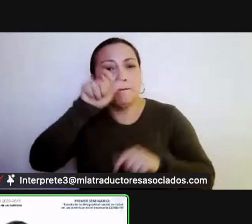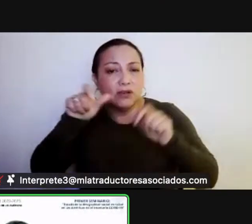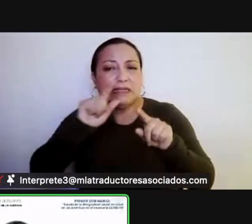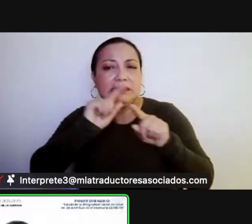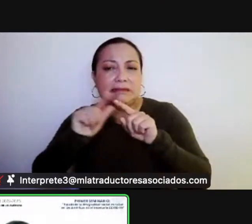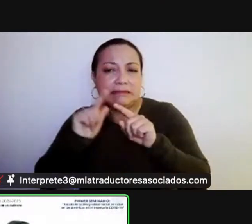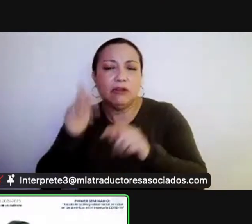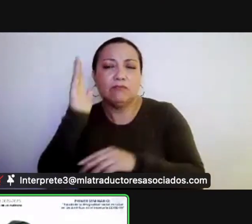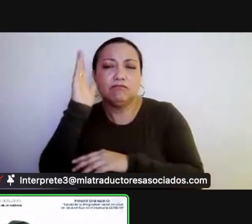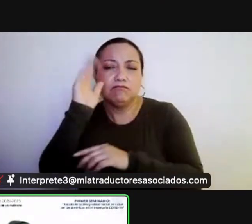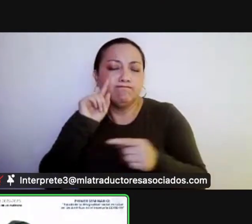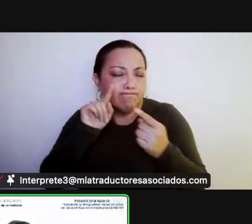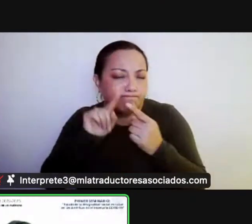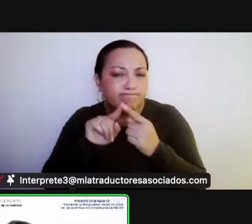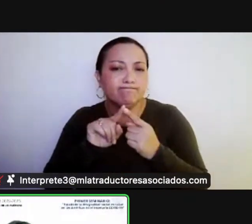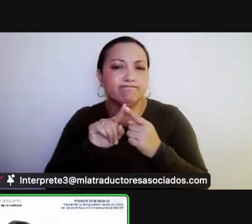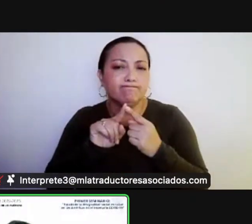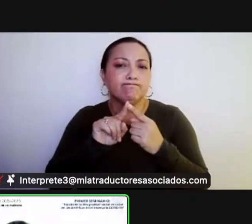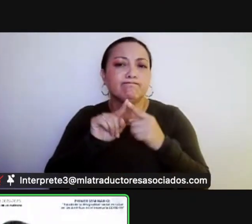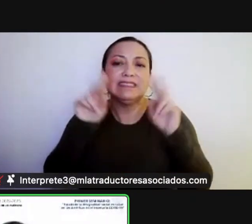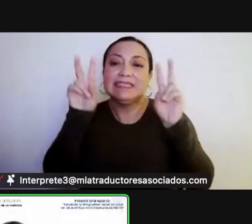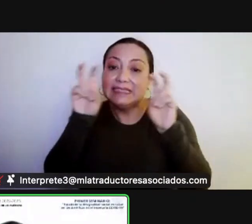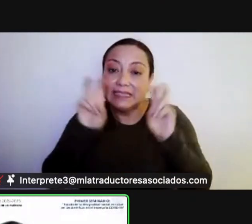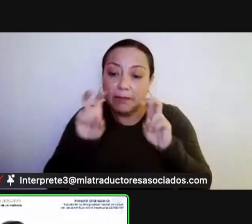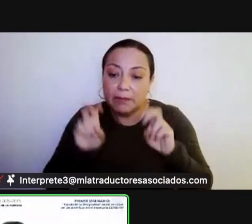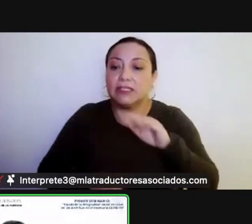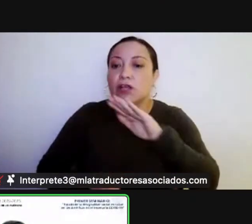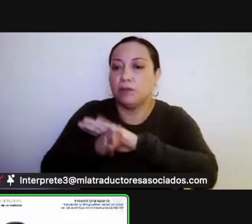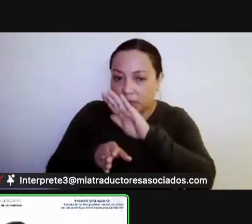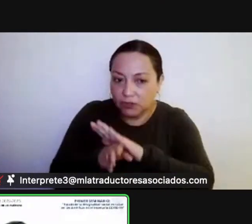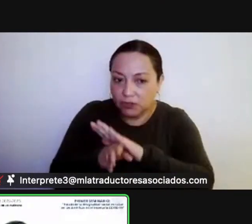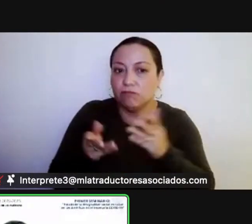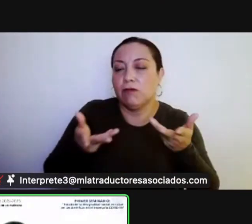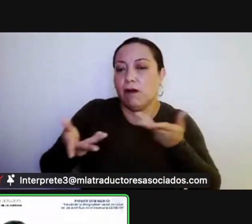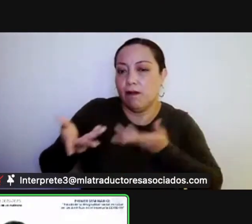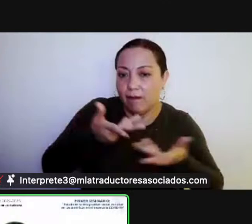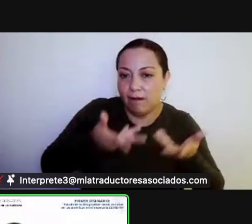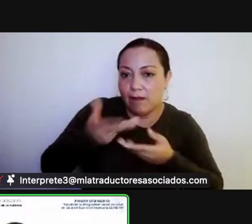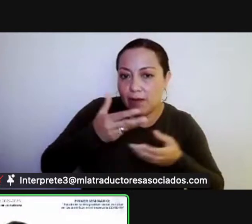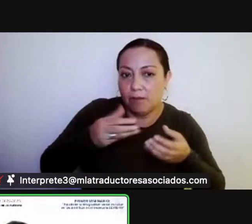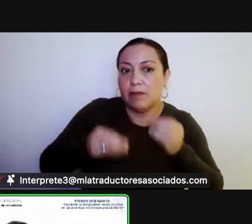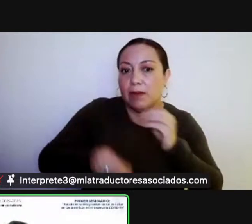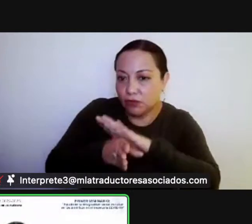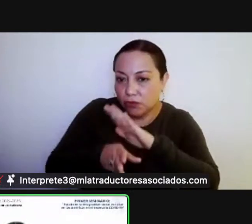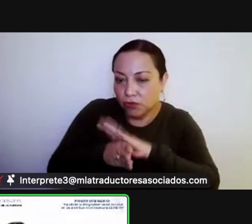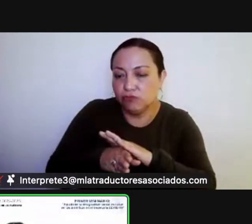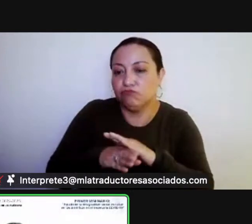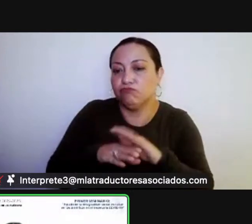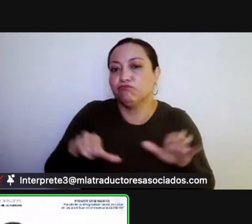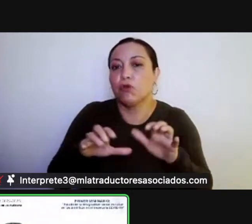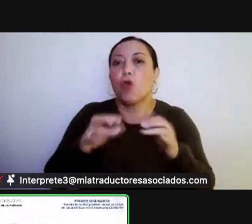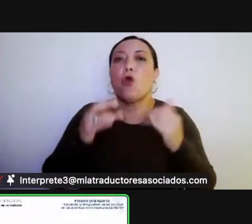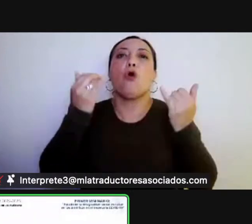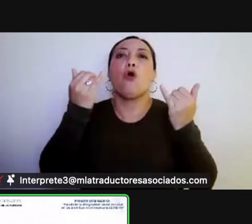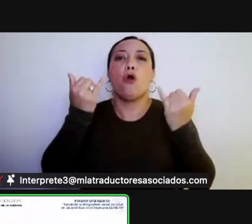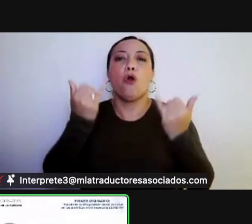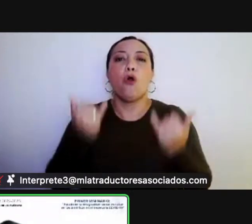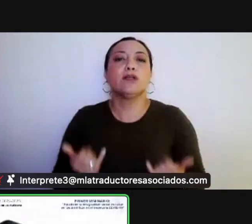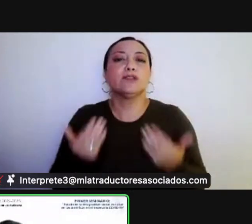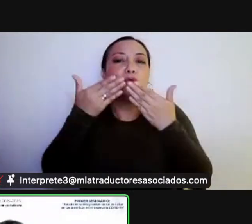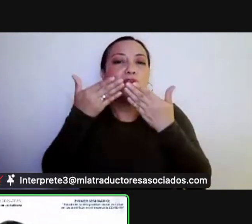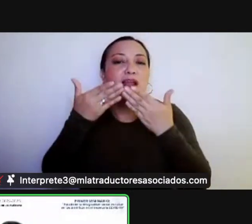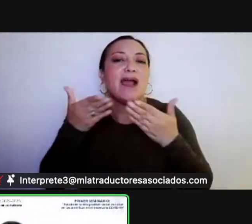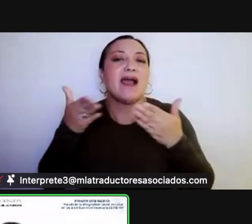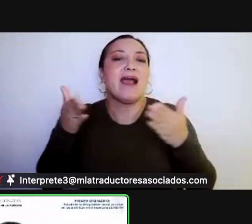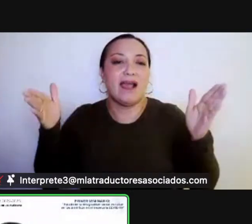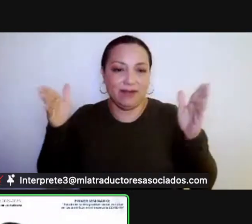put at the center of the discussion the topics that we are going to continue working on, that today is like